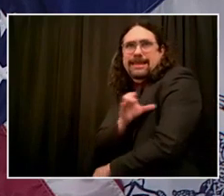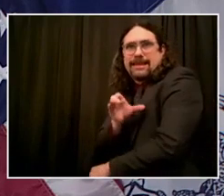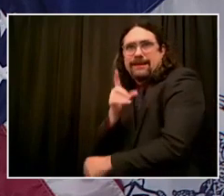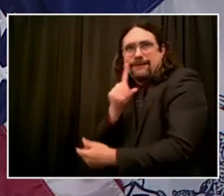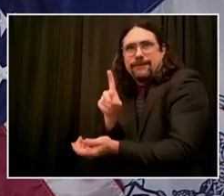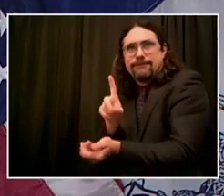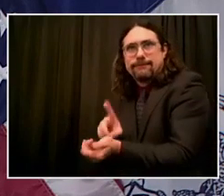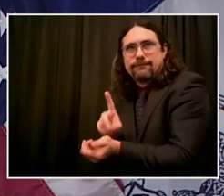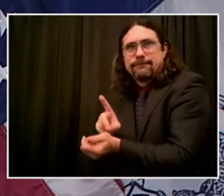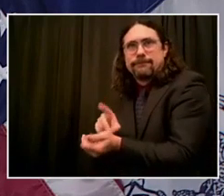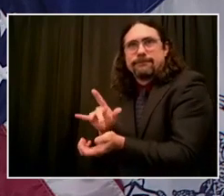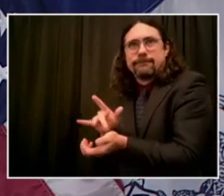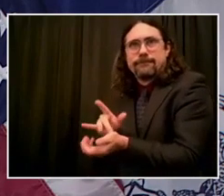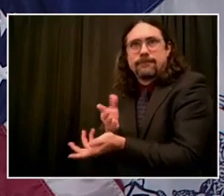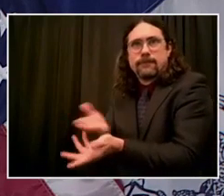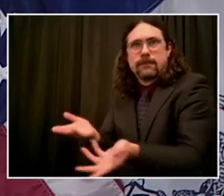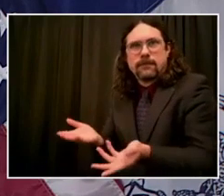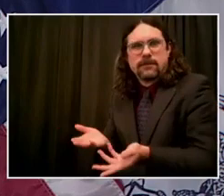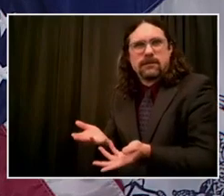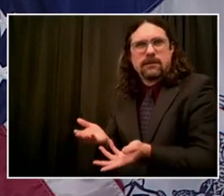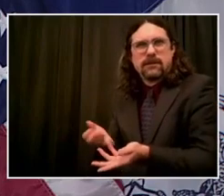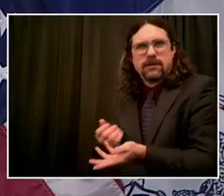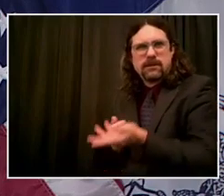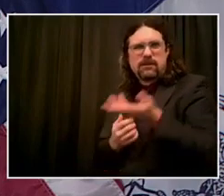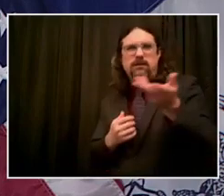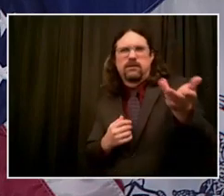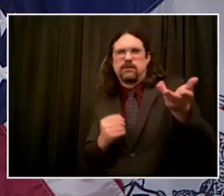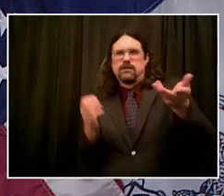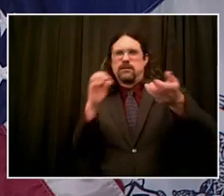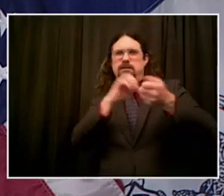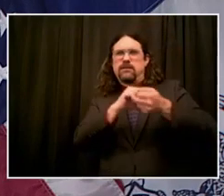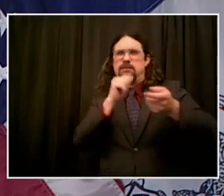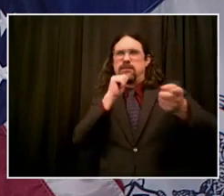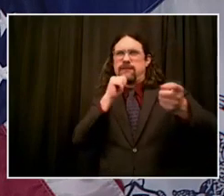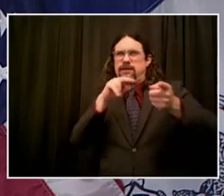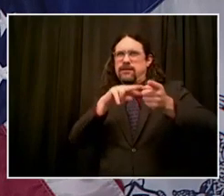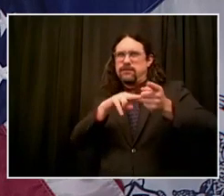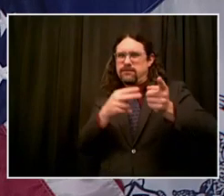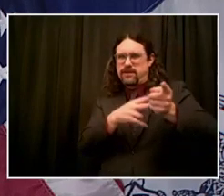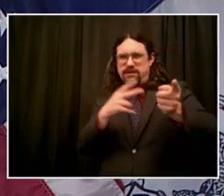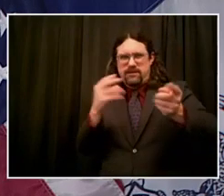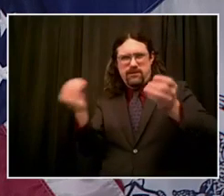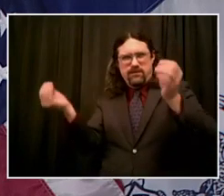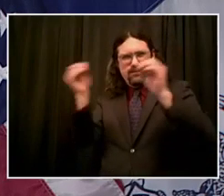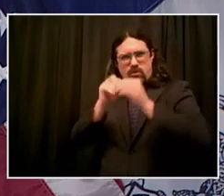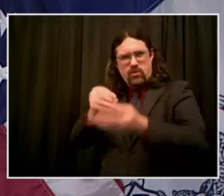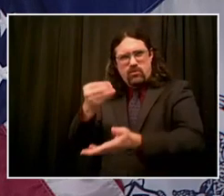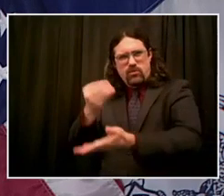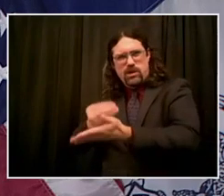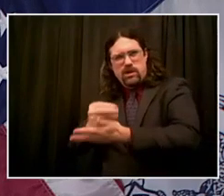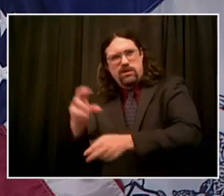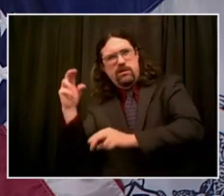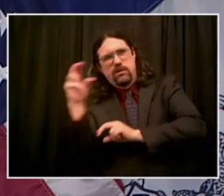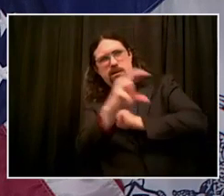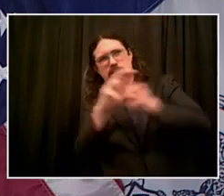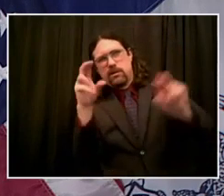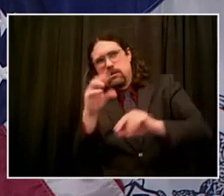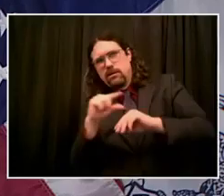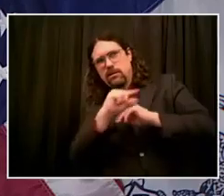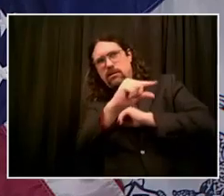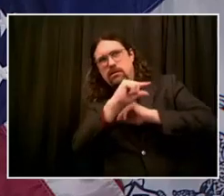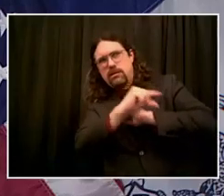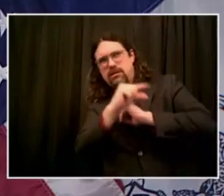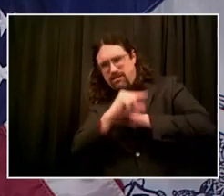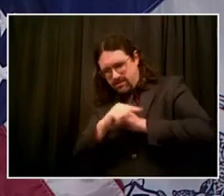hasn't been a linkage there. And there have been at NYCHA sites and faith-based centers where testing is not natively